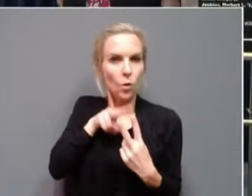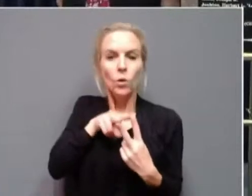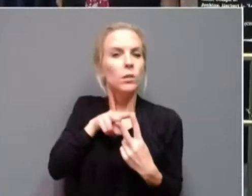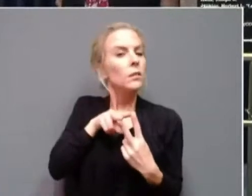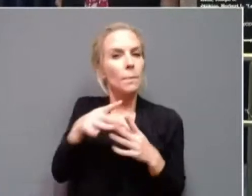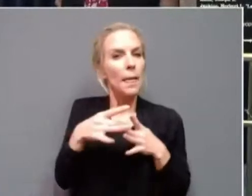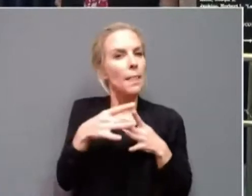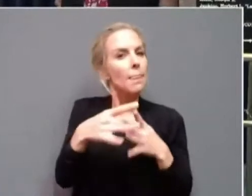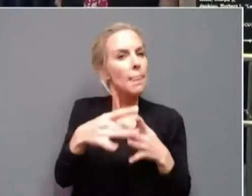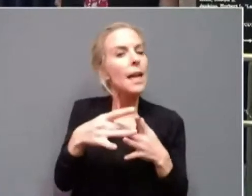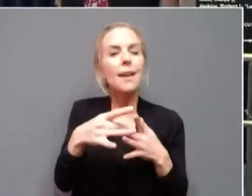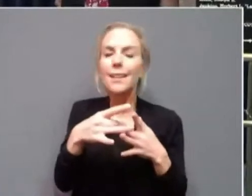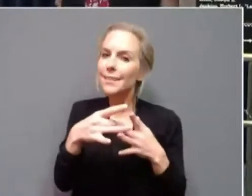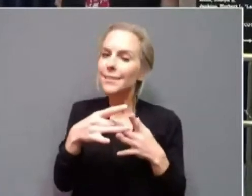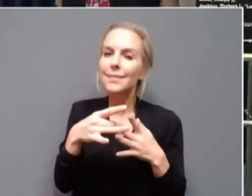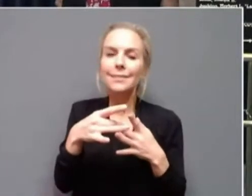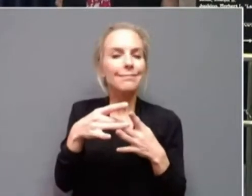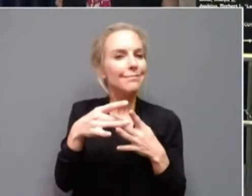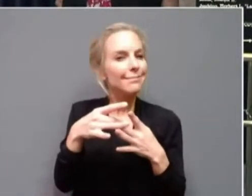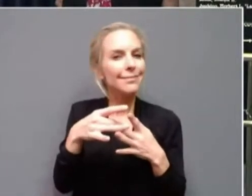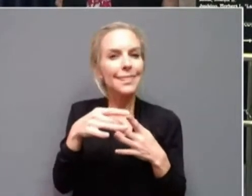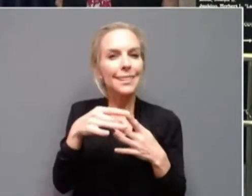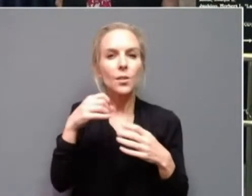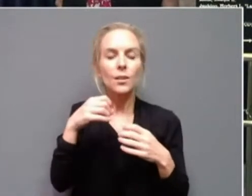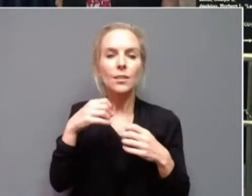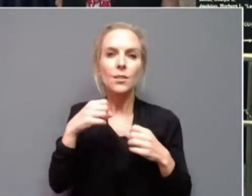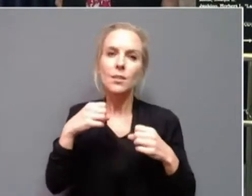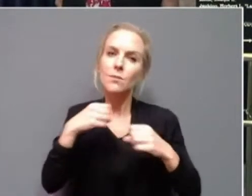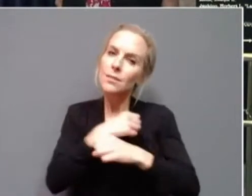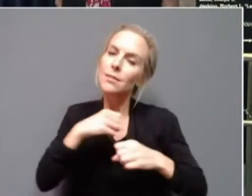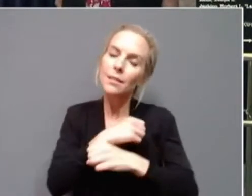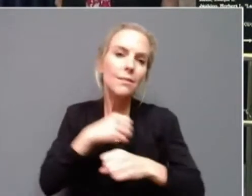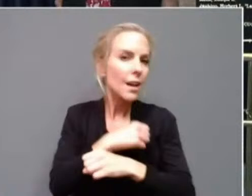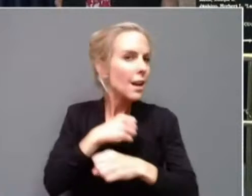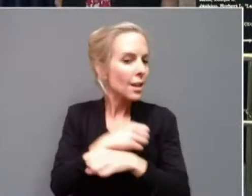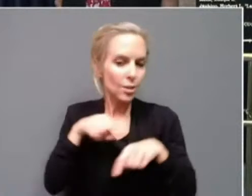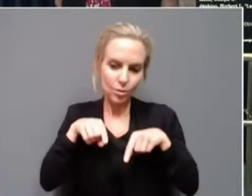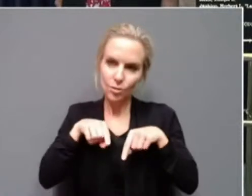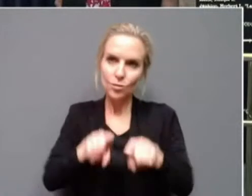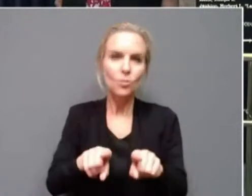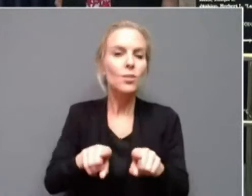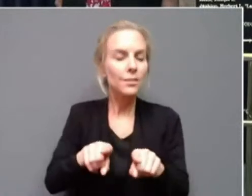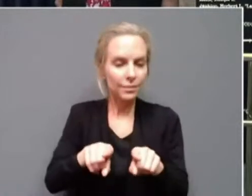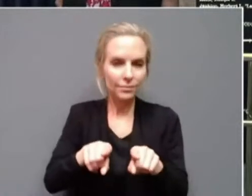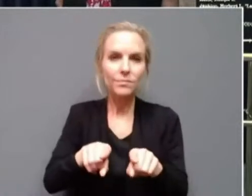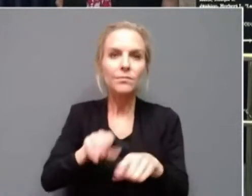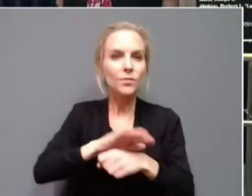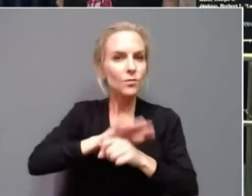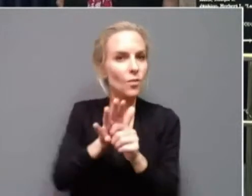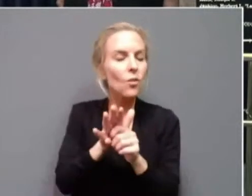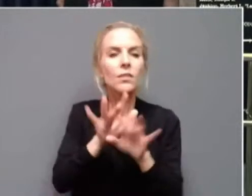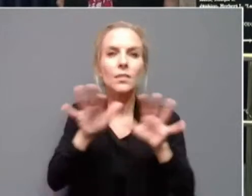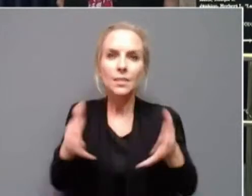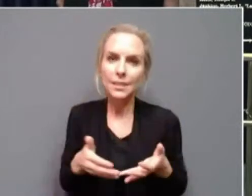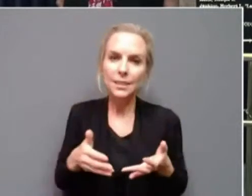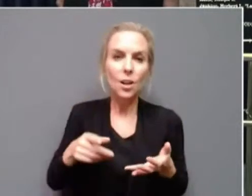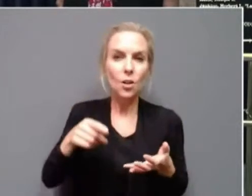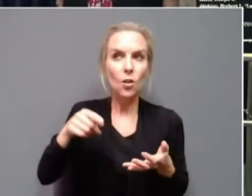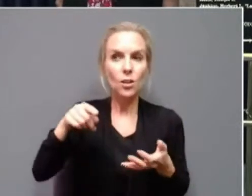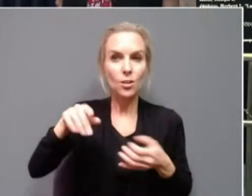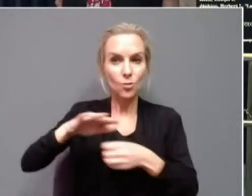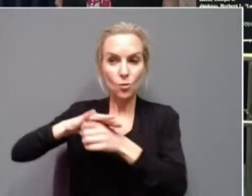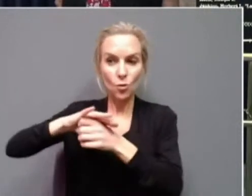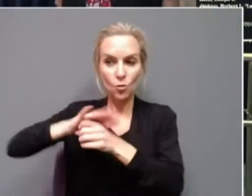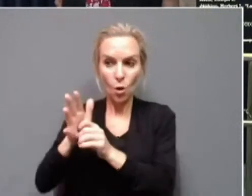battle and fought the fight as we tried to keep COVID out of our facility,